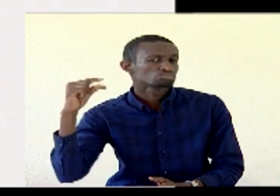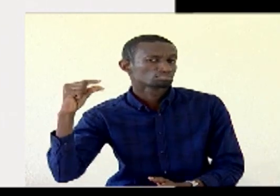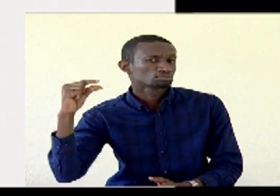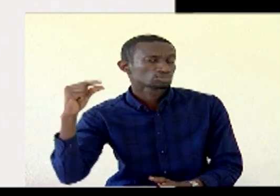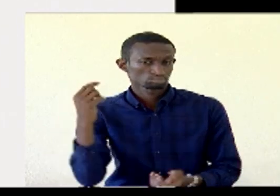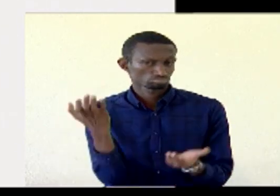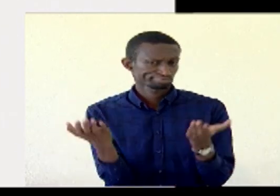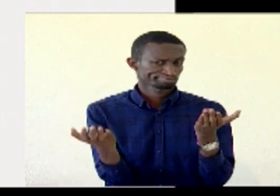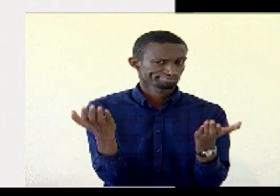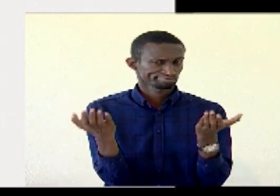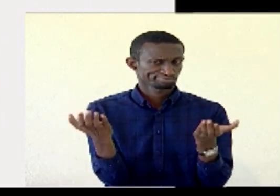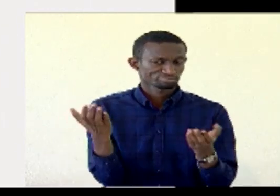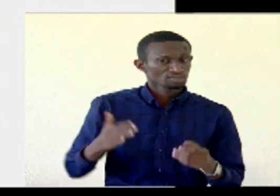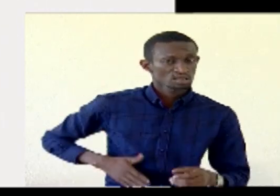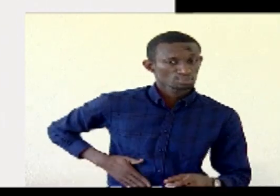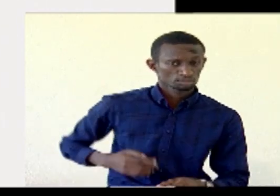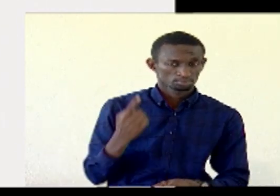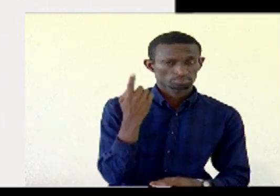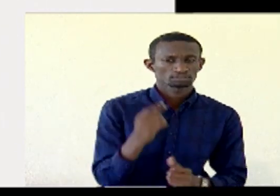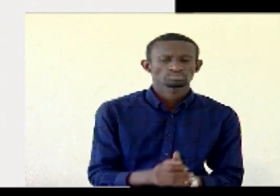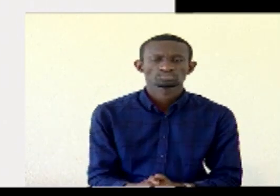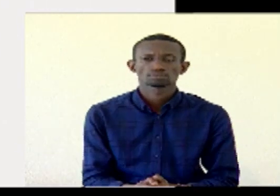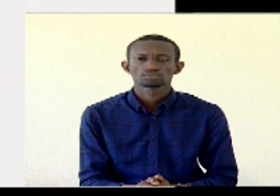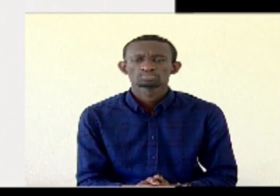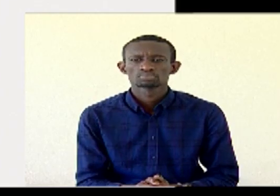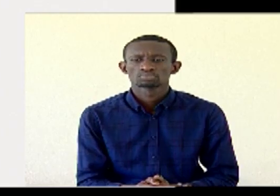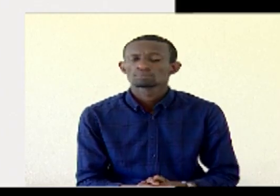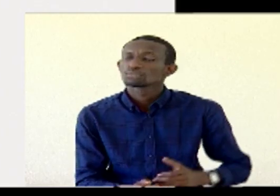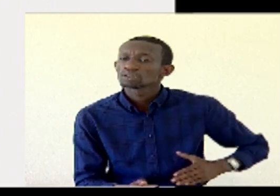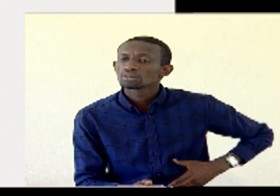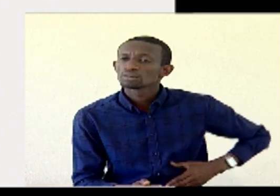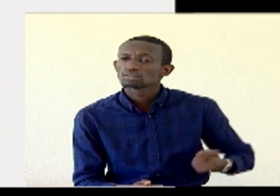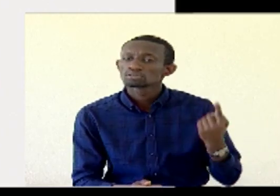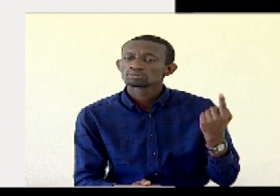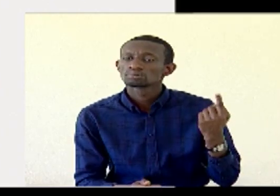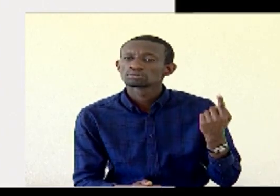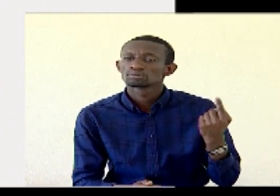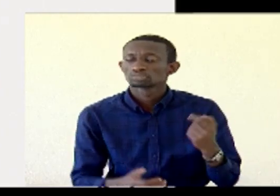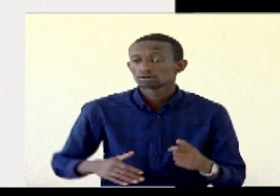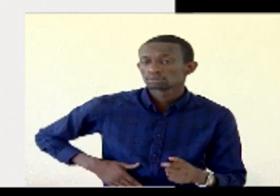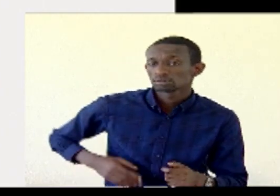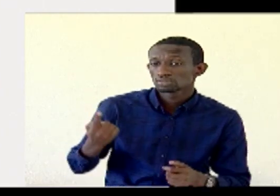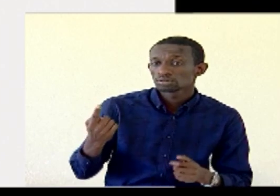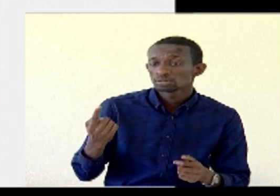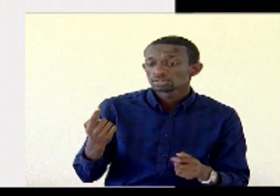142.5 grams. That's supposed to be, and I know the left kidney and the right kidney are not equal in